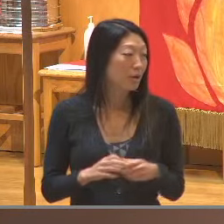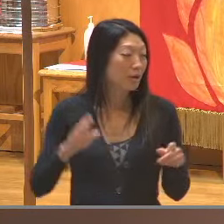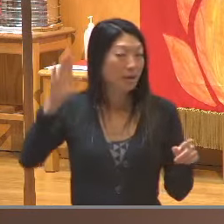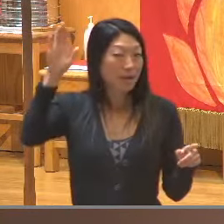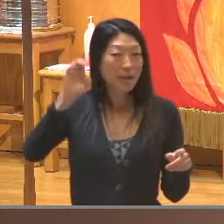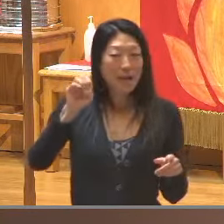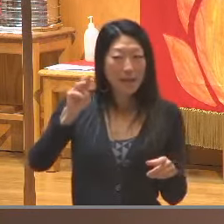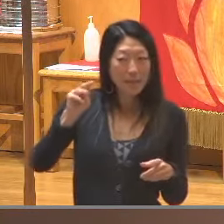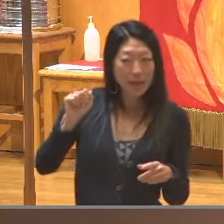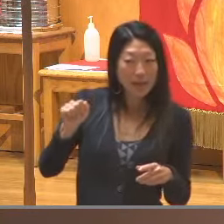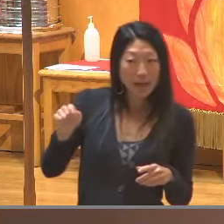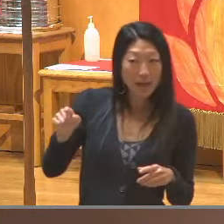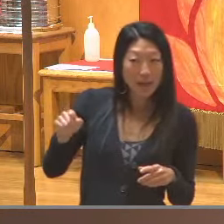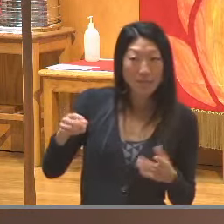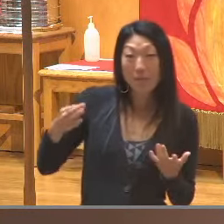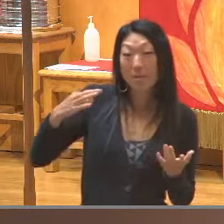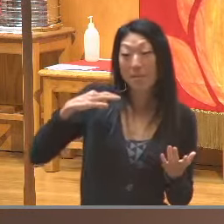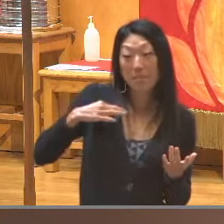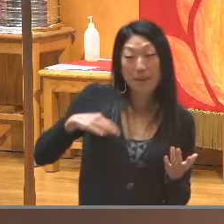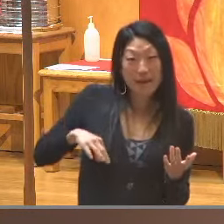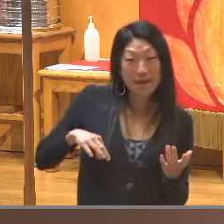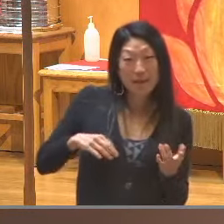think?